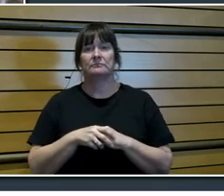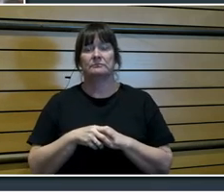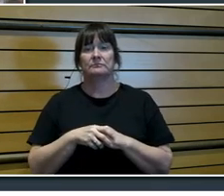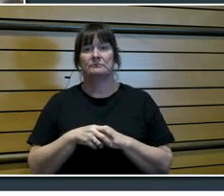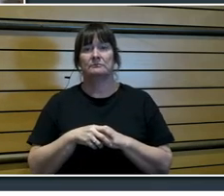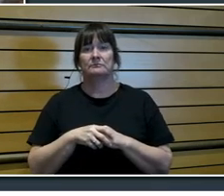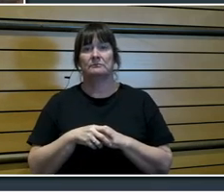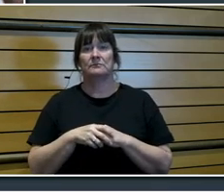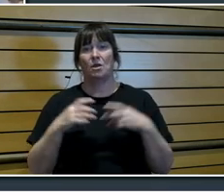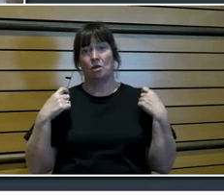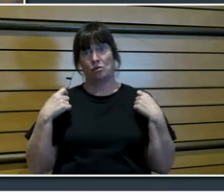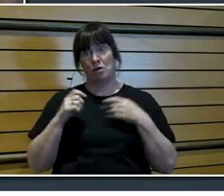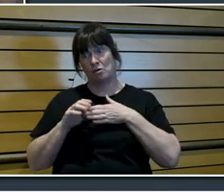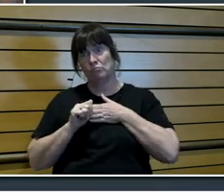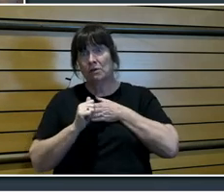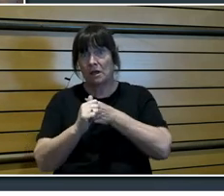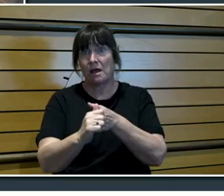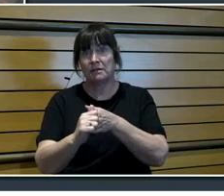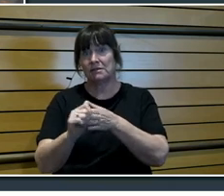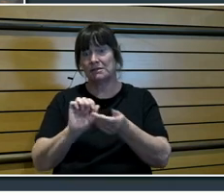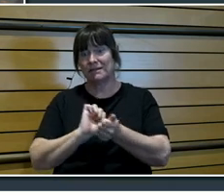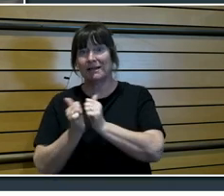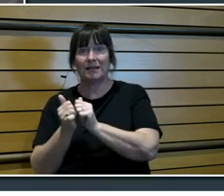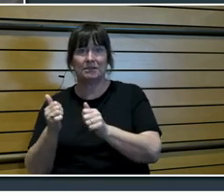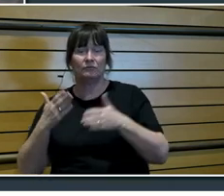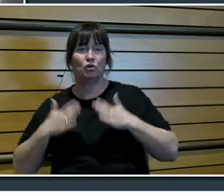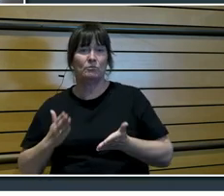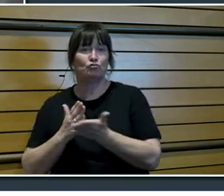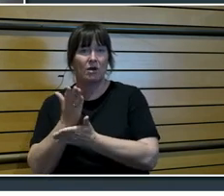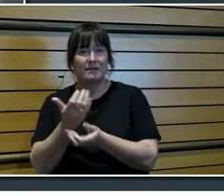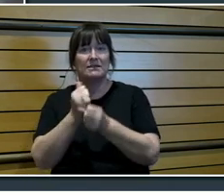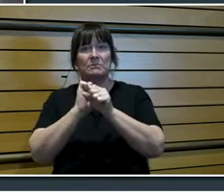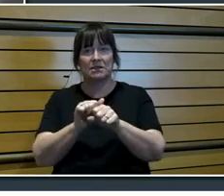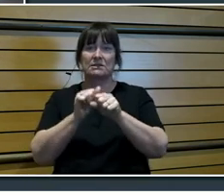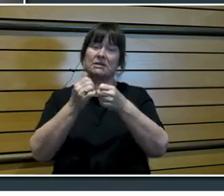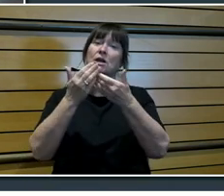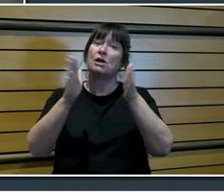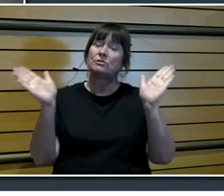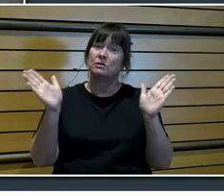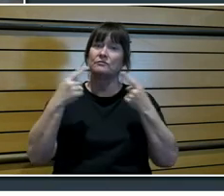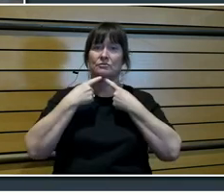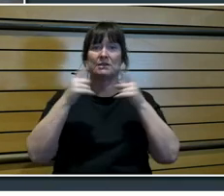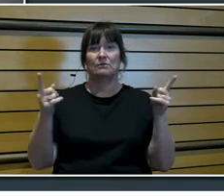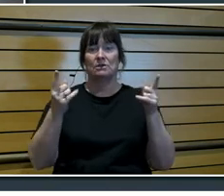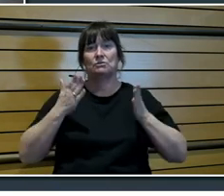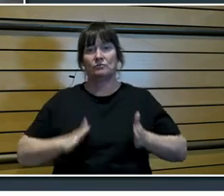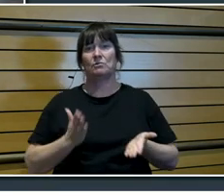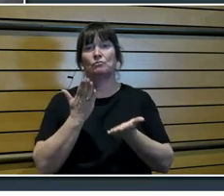The rangatiratanga of tangata whenua is a collective human right protected in the Universal Declaration of Human Rights.